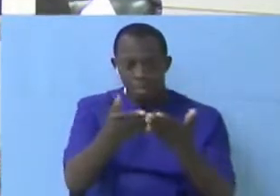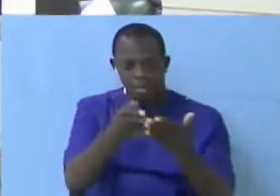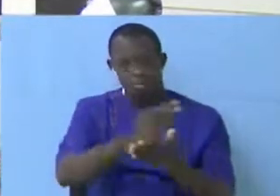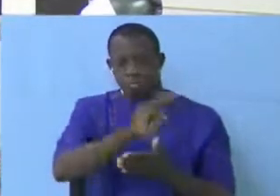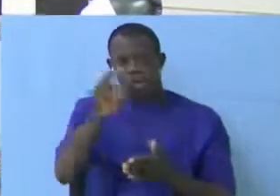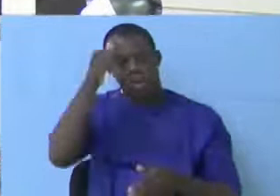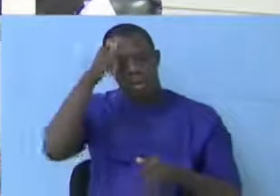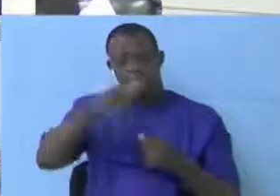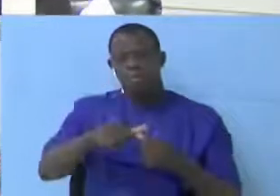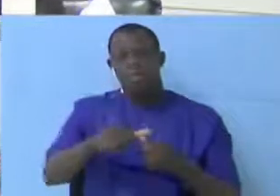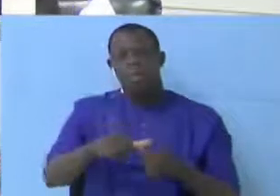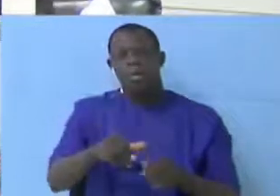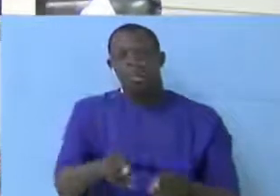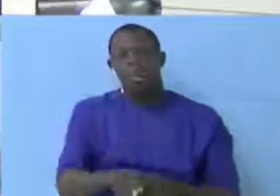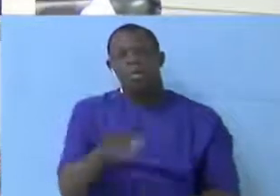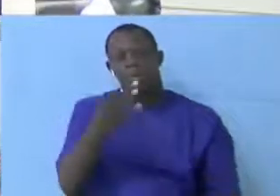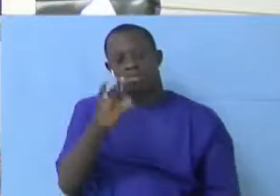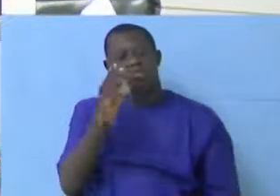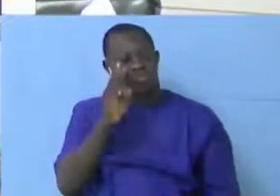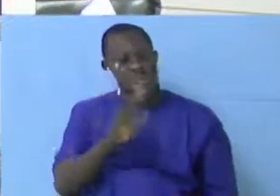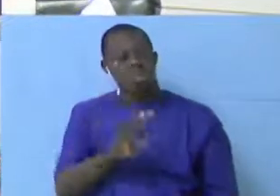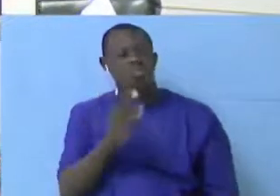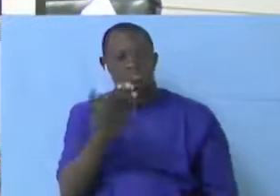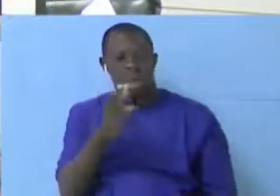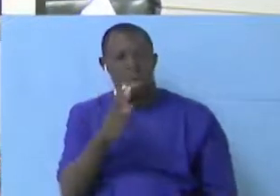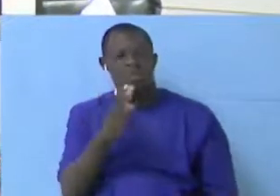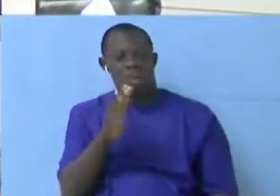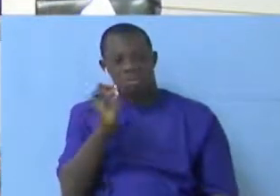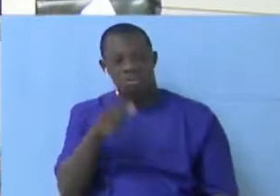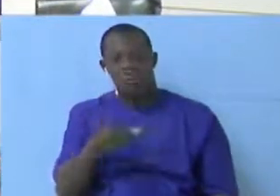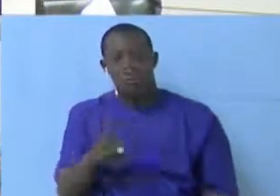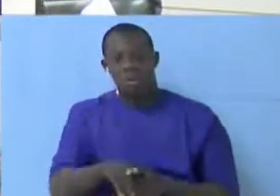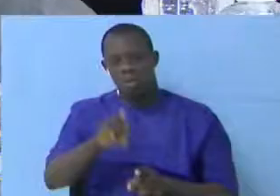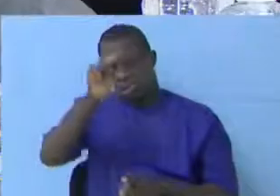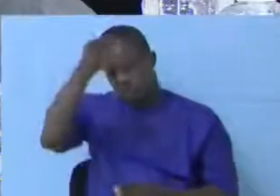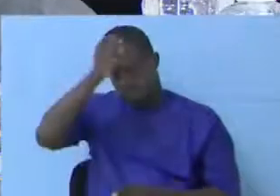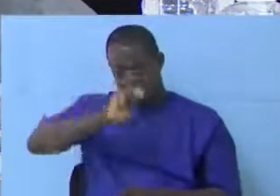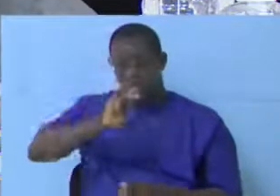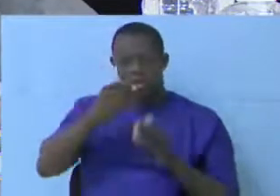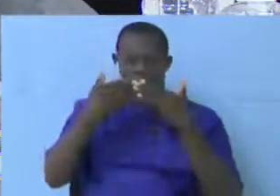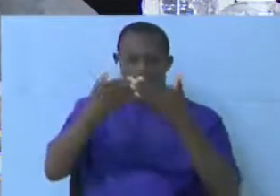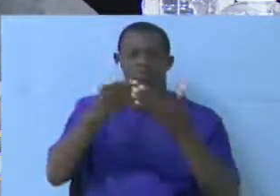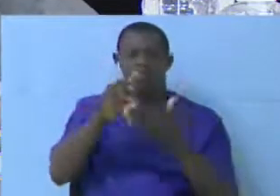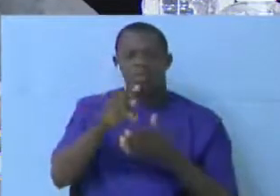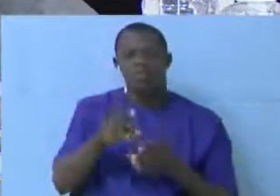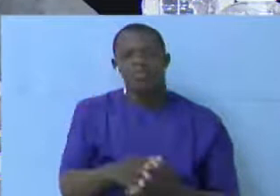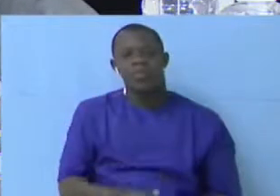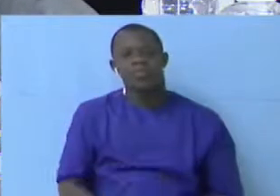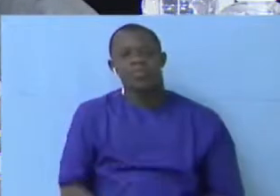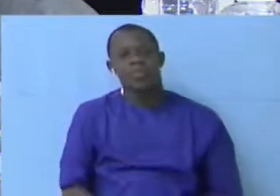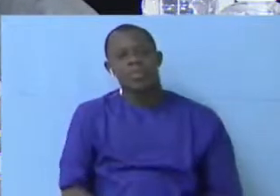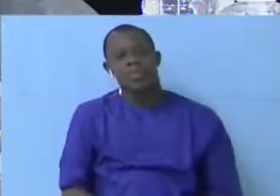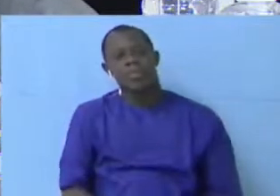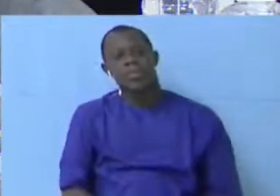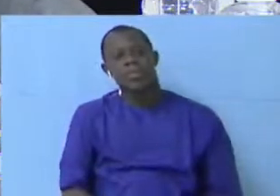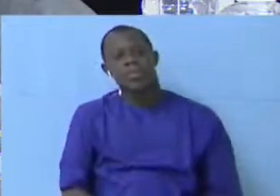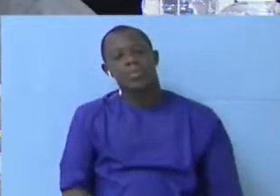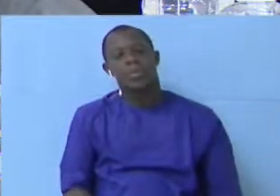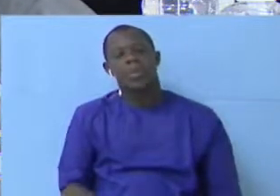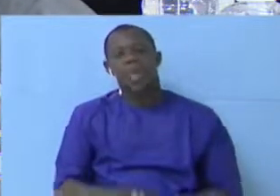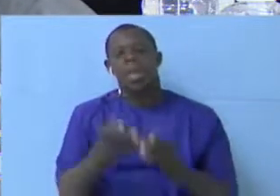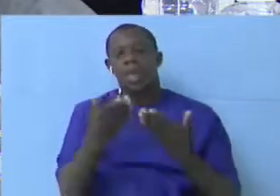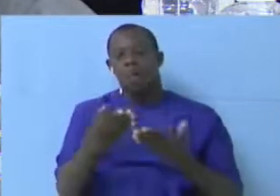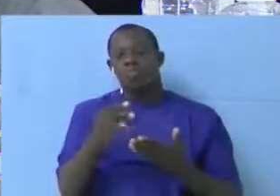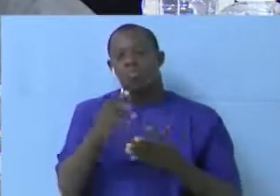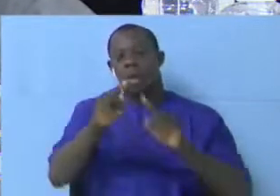Okay, well, if you look at that day, probably the police we'll find that out then. And box